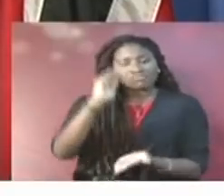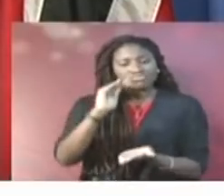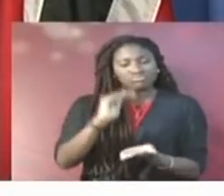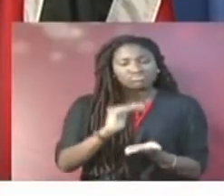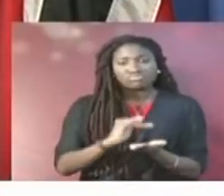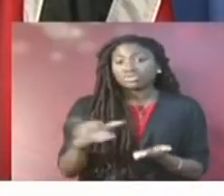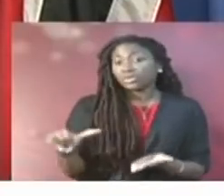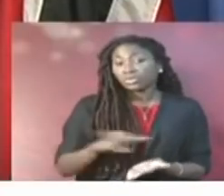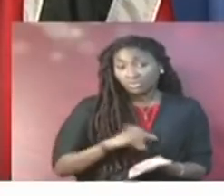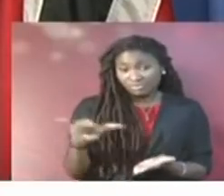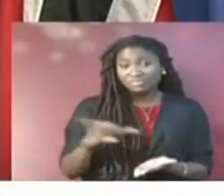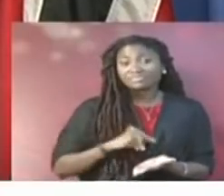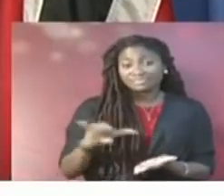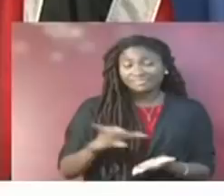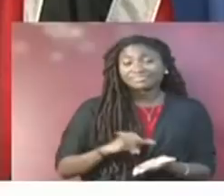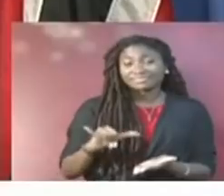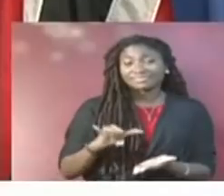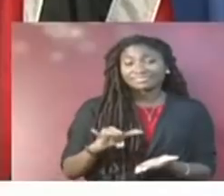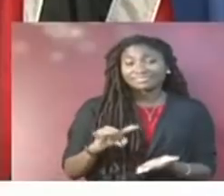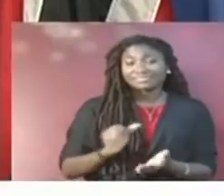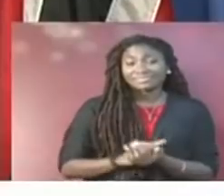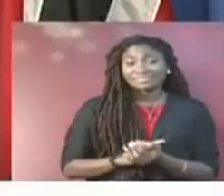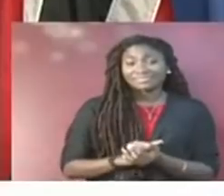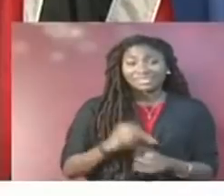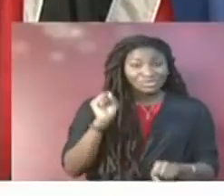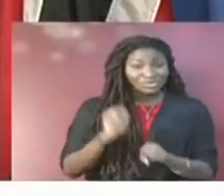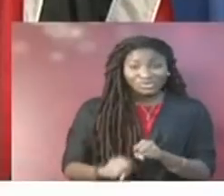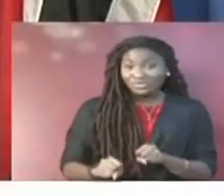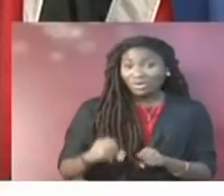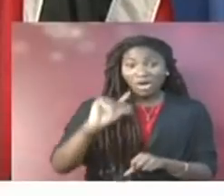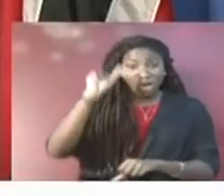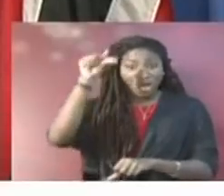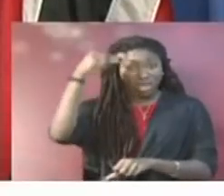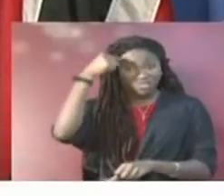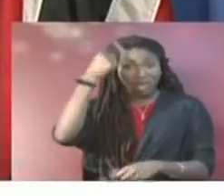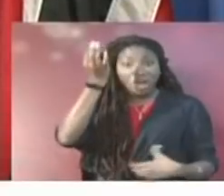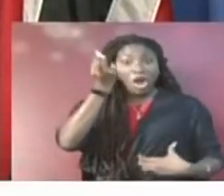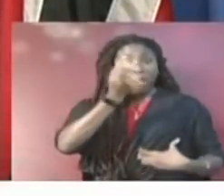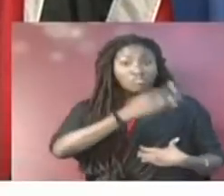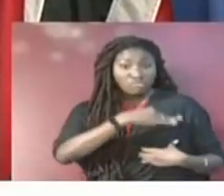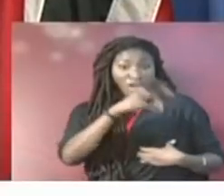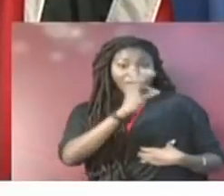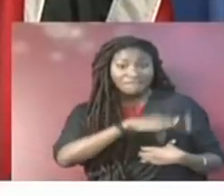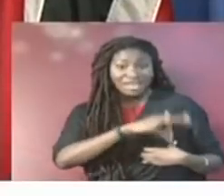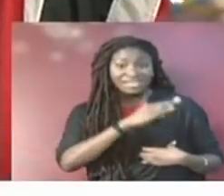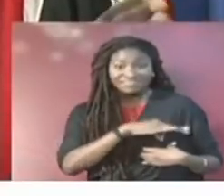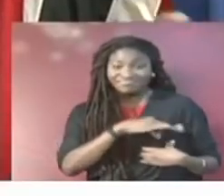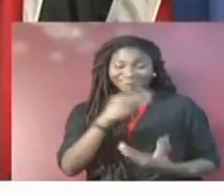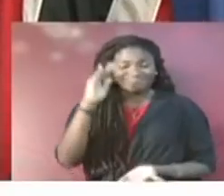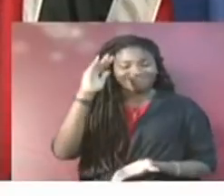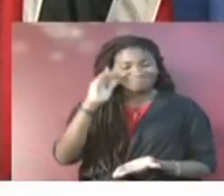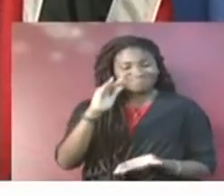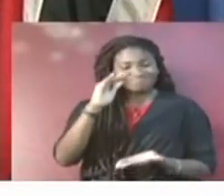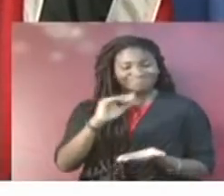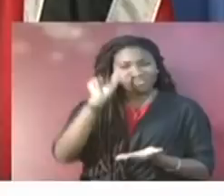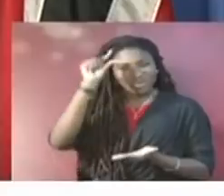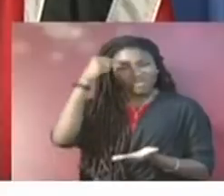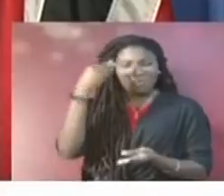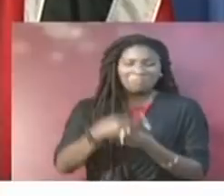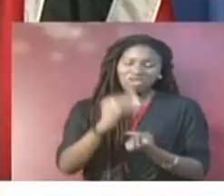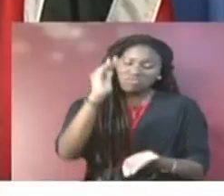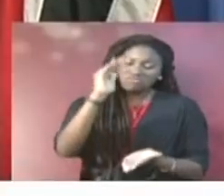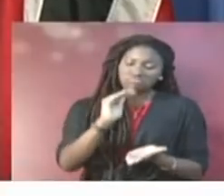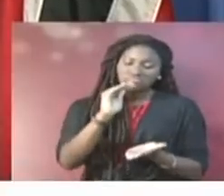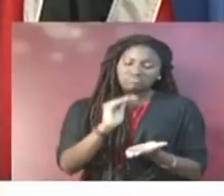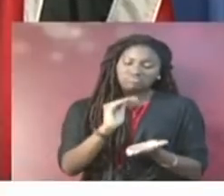way, the end result of that is that profit overall, except in very few instances, would have been contracted. I saw one of our